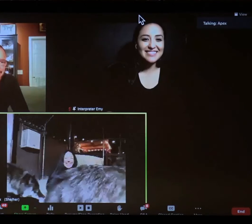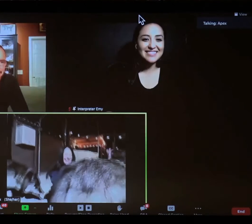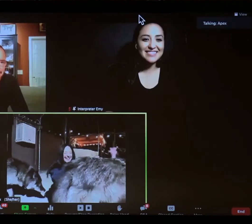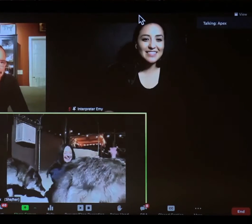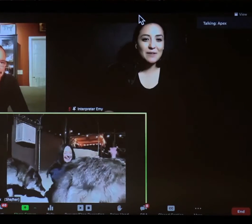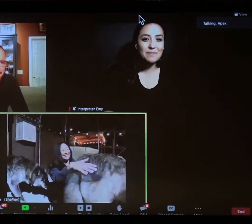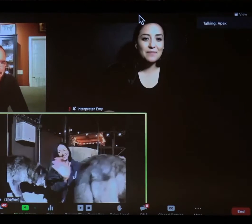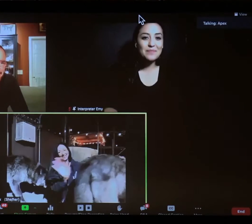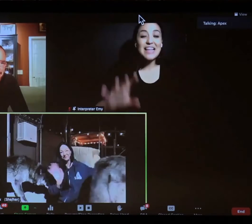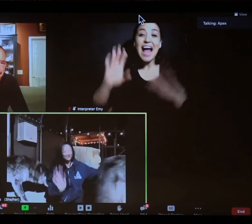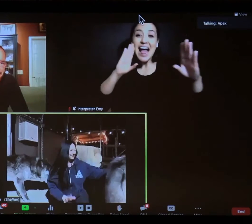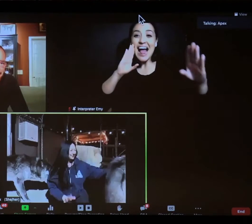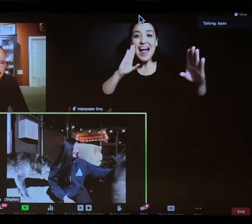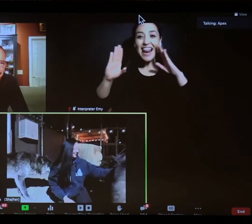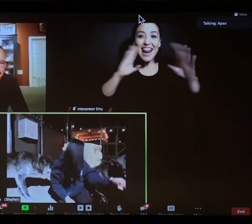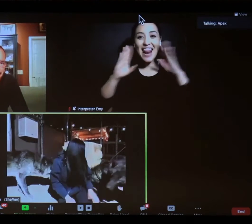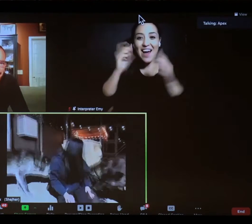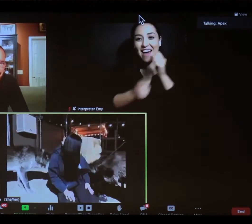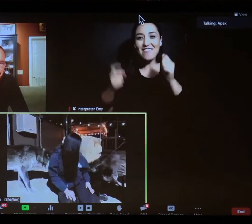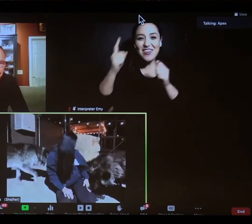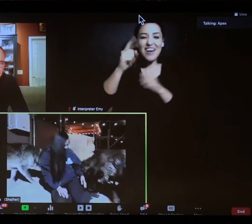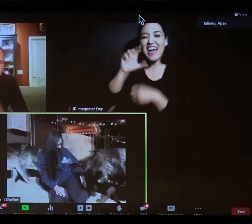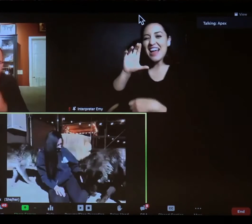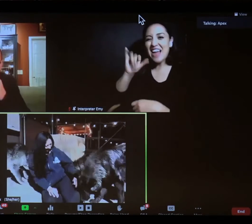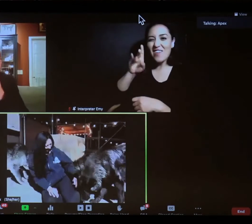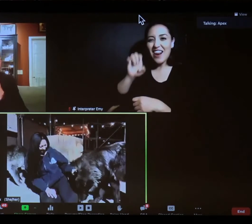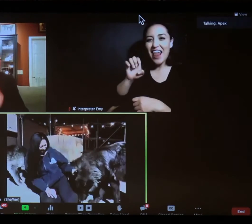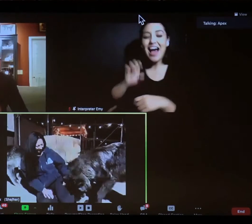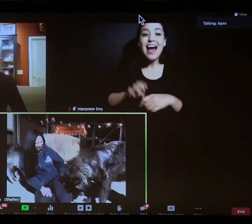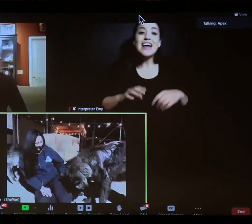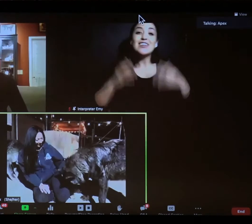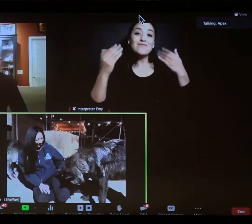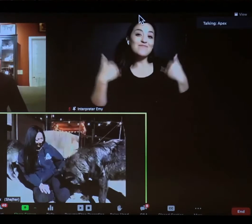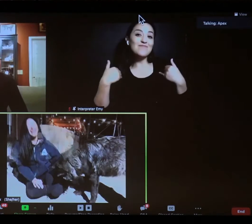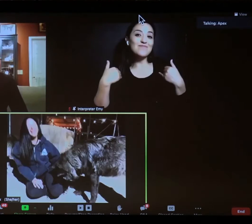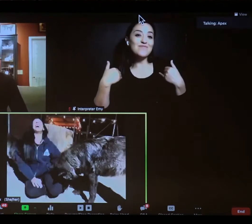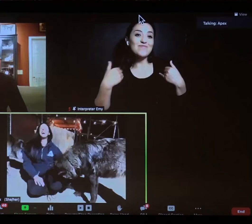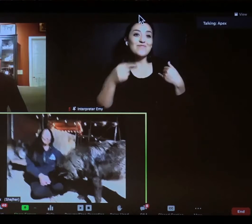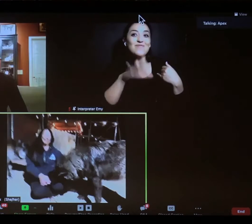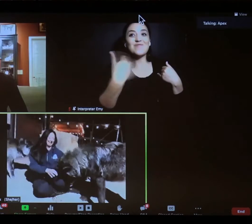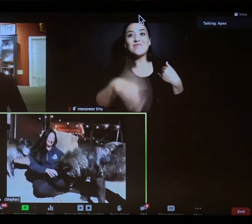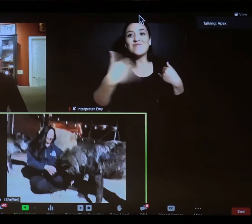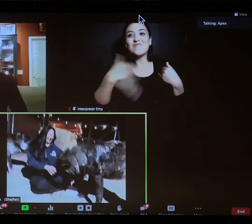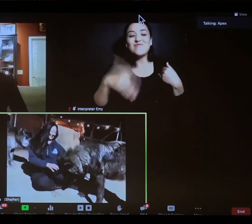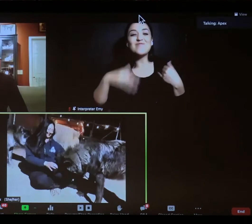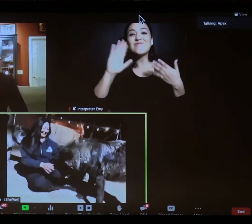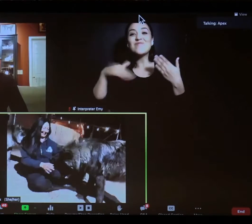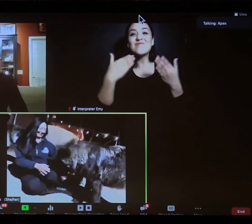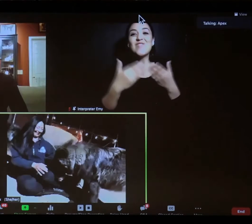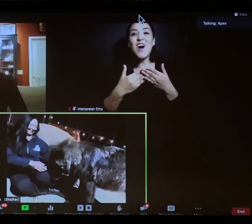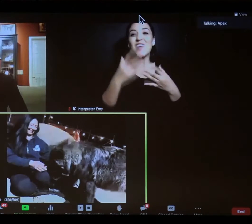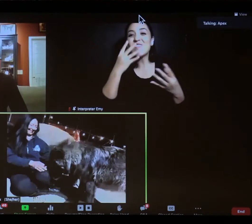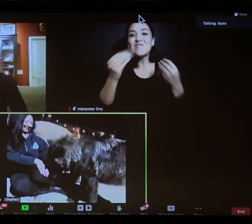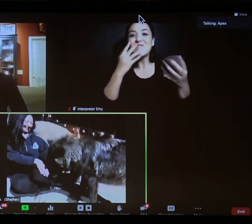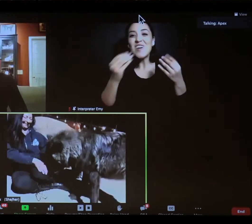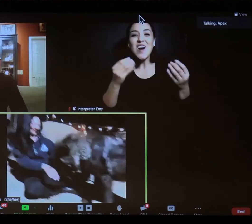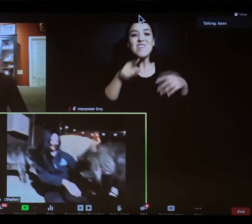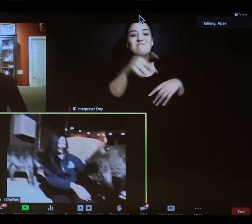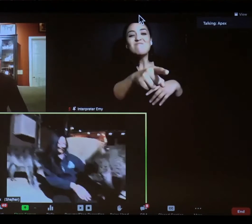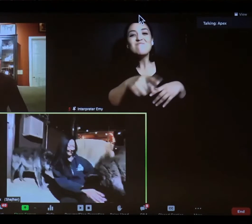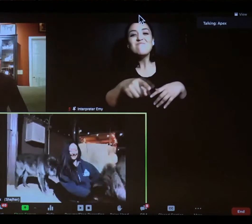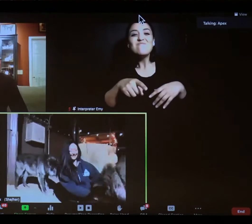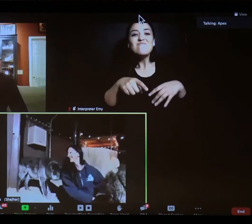So hi everybody, we're in the kennel with Paula, and she is getting love attacked by Strider here, who's eating her